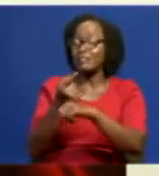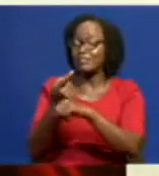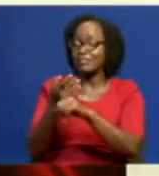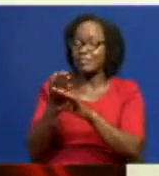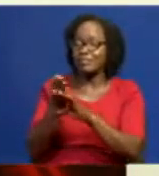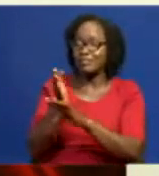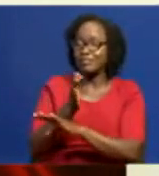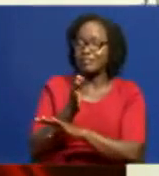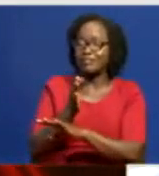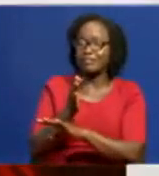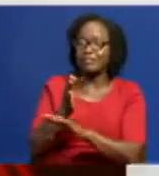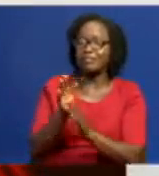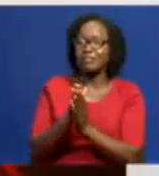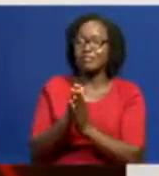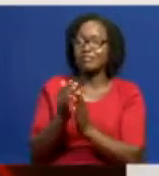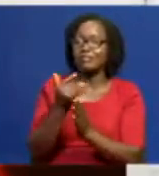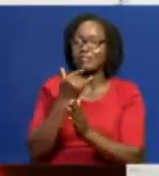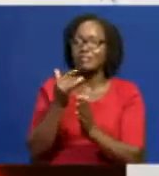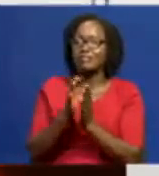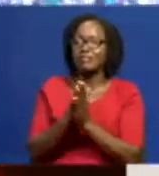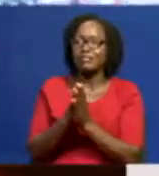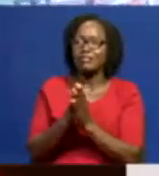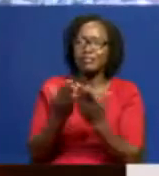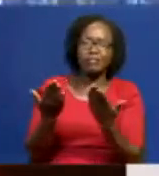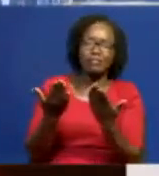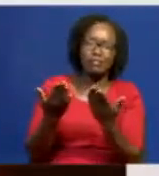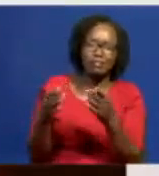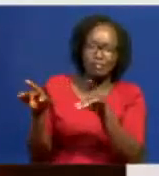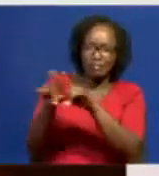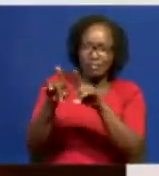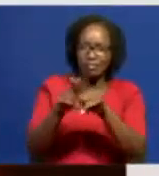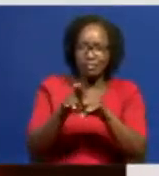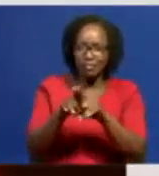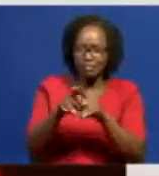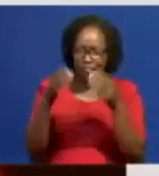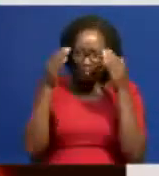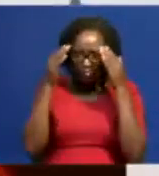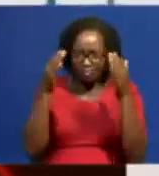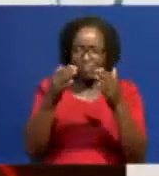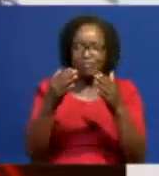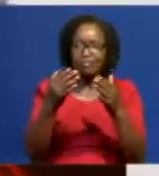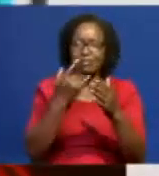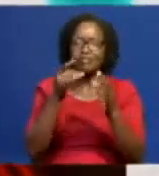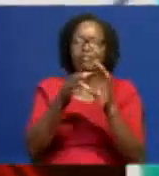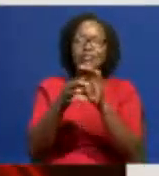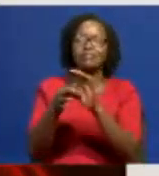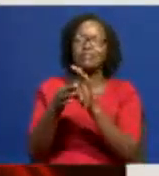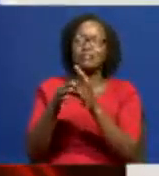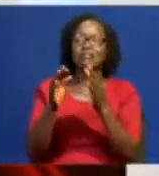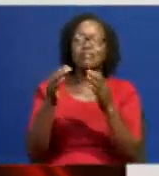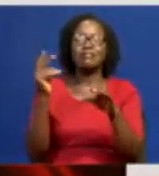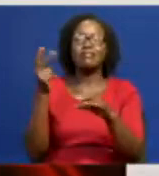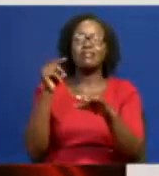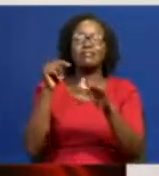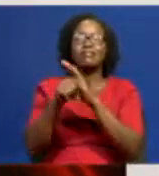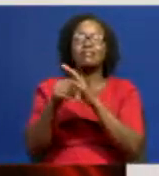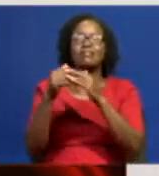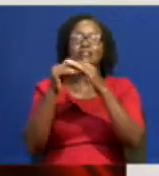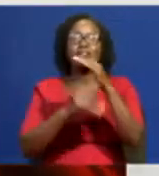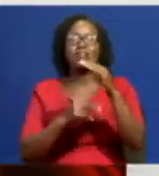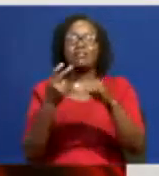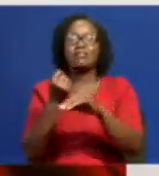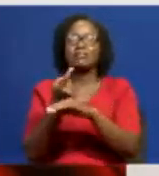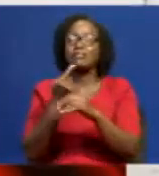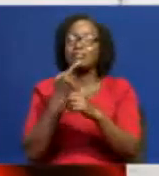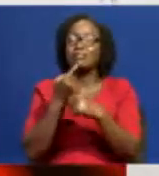after Gor had been matched in every bit of the game by a determined Nyanza combined. A second goal in less than 2 minutes made